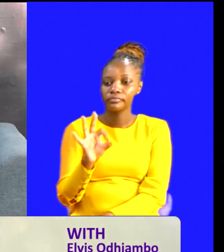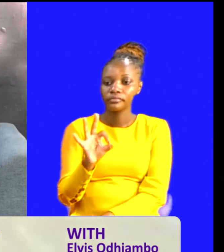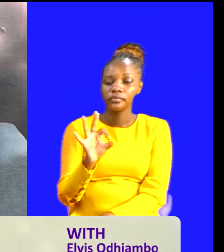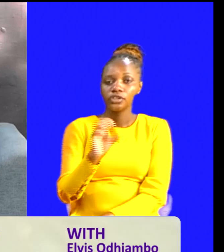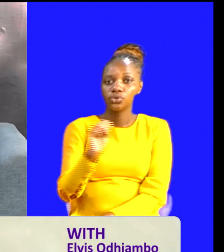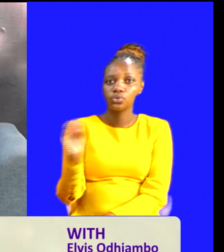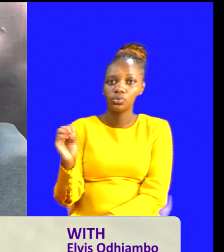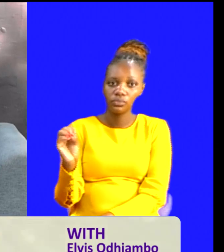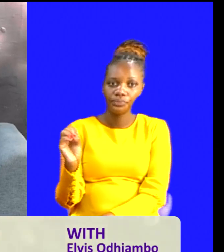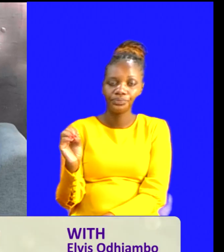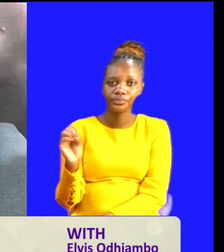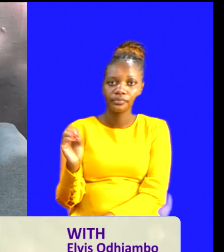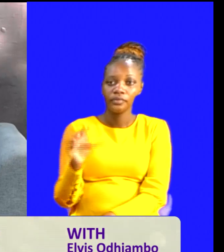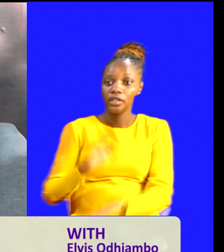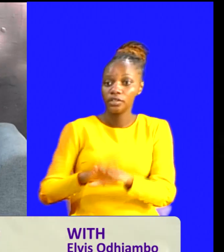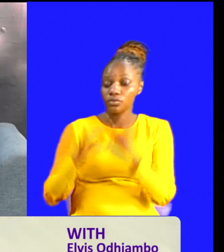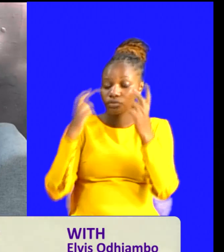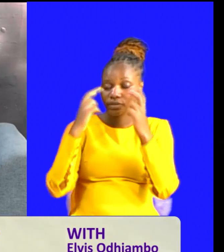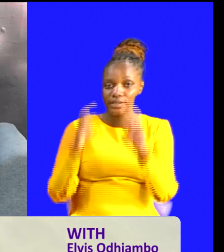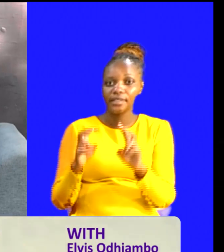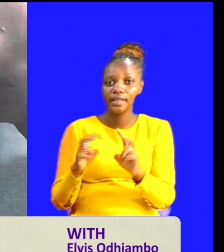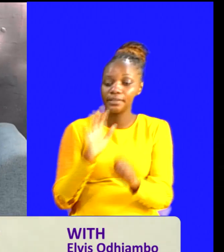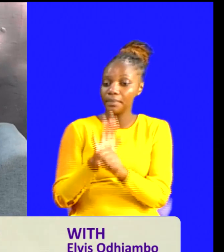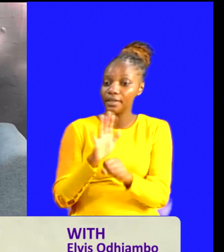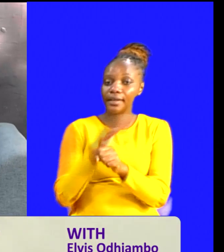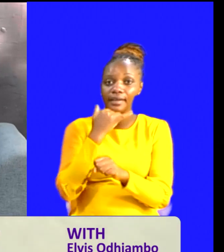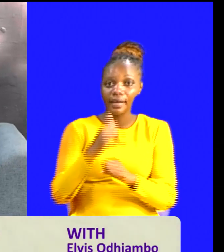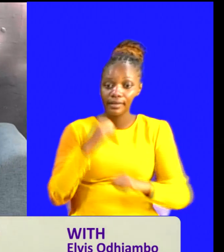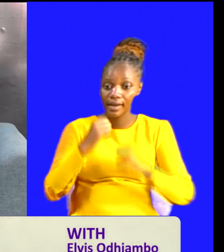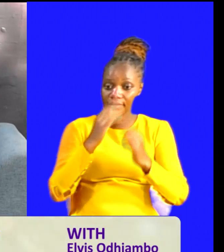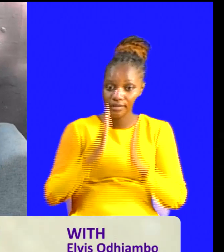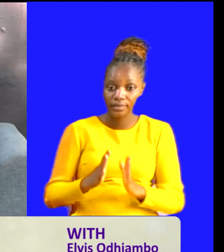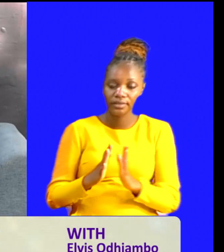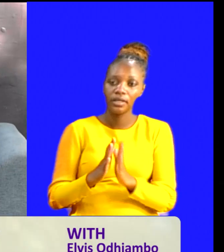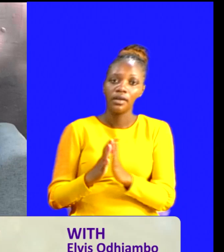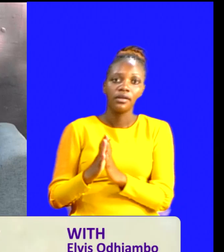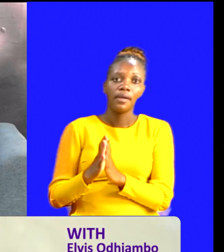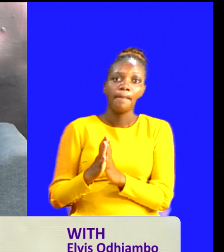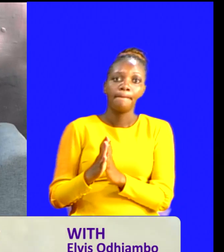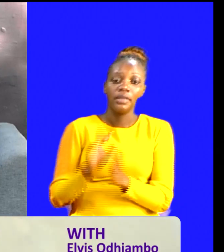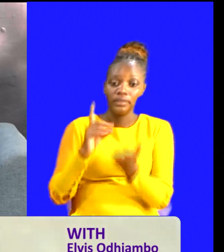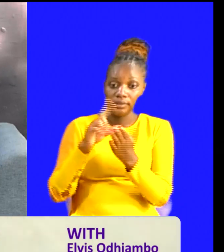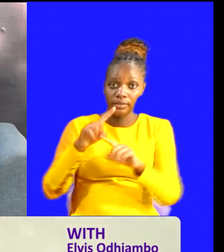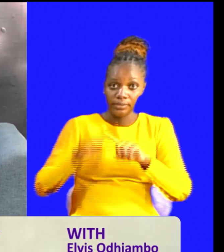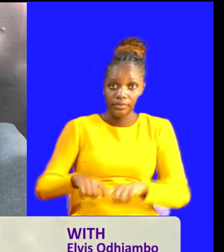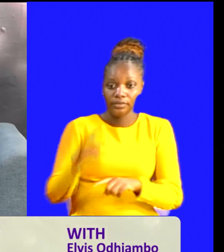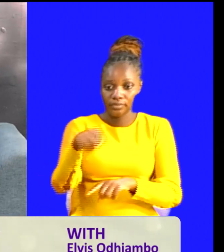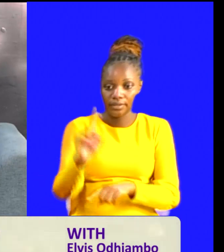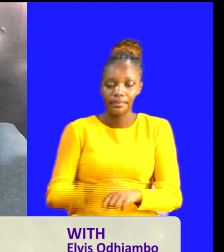So it's good to see that you know many young athletes are looking up to him, and he's doing much as far as an idol is